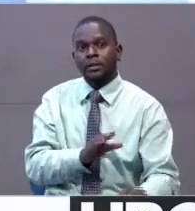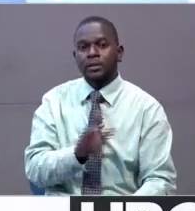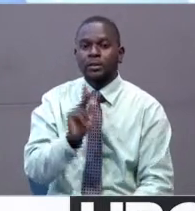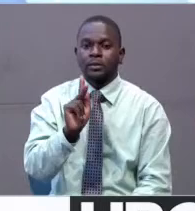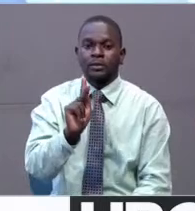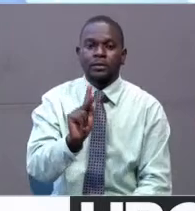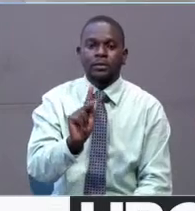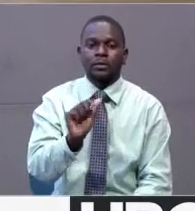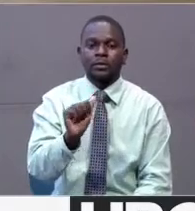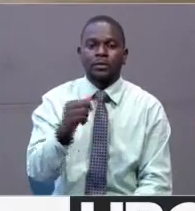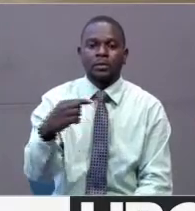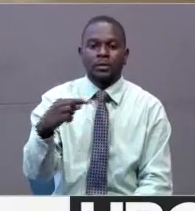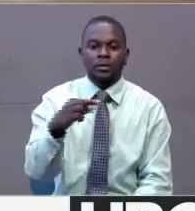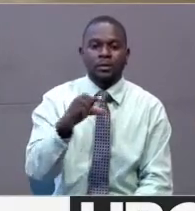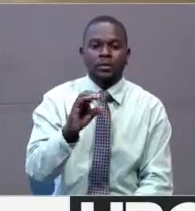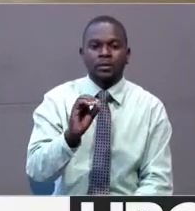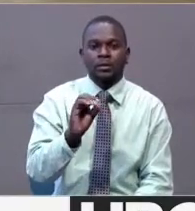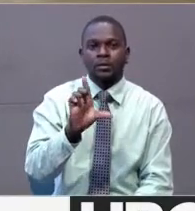Robert Kagolo.